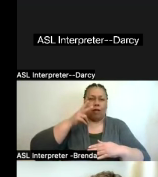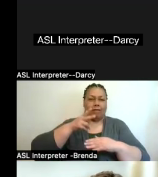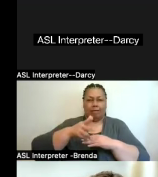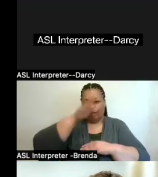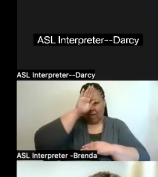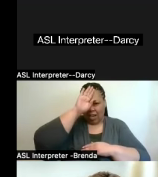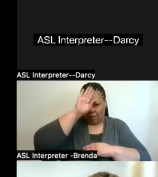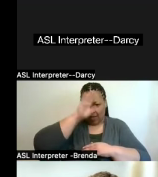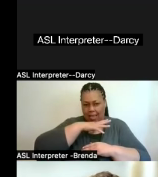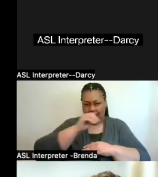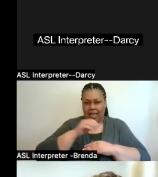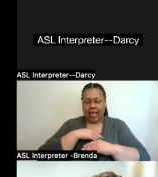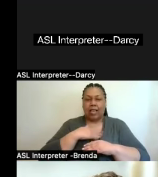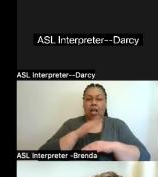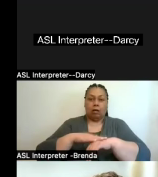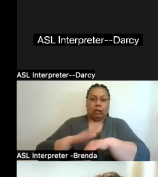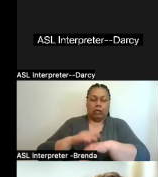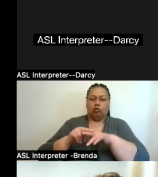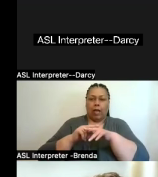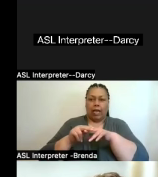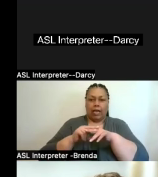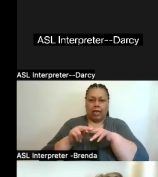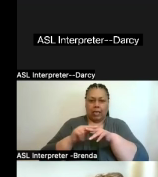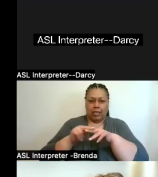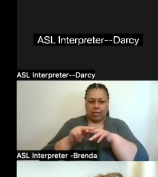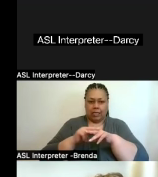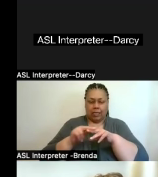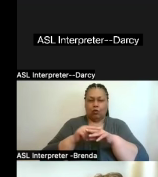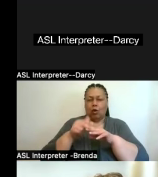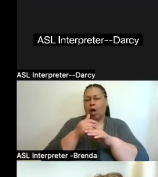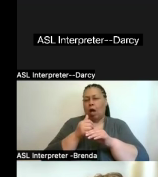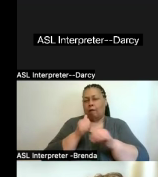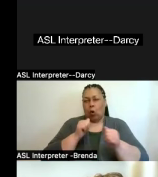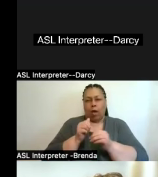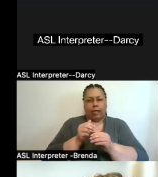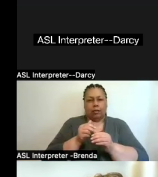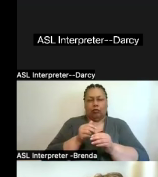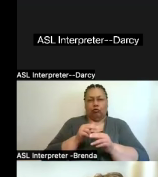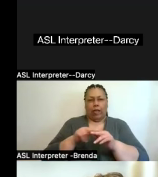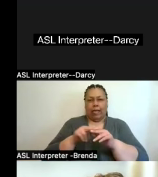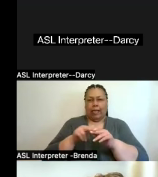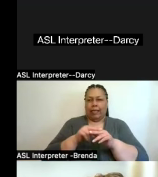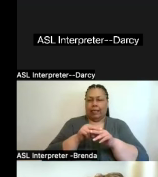derailments. And the Shake Alert system has been